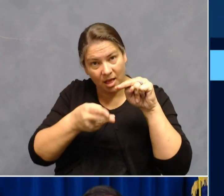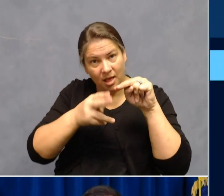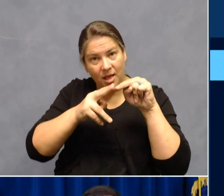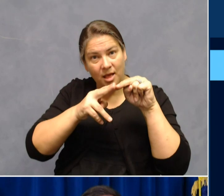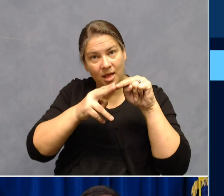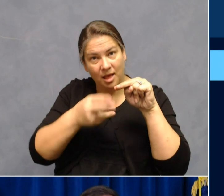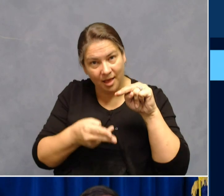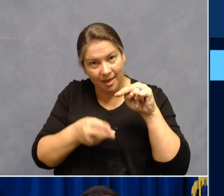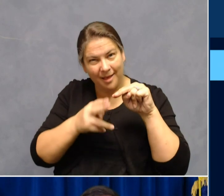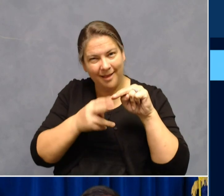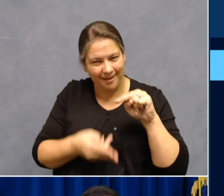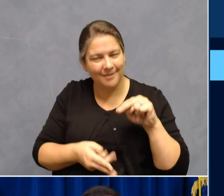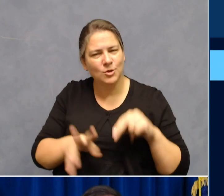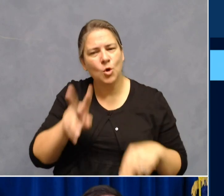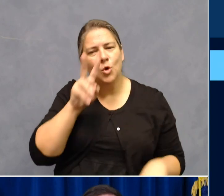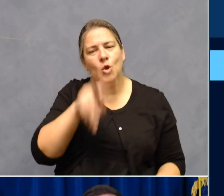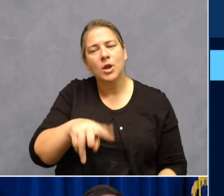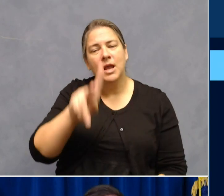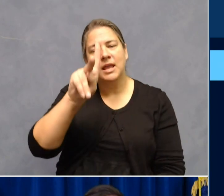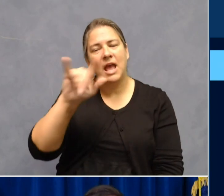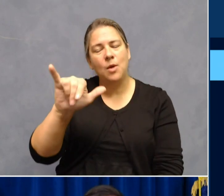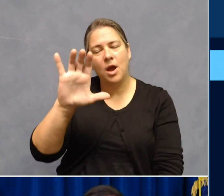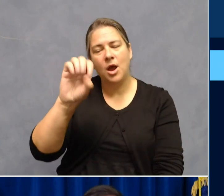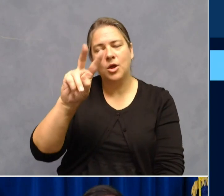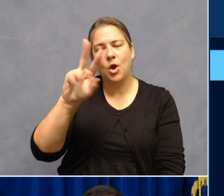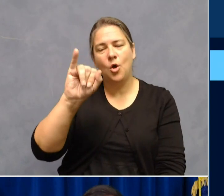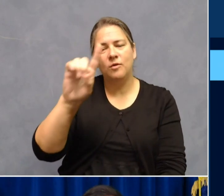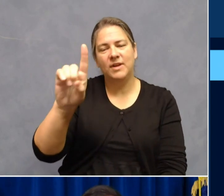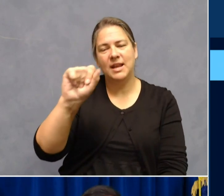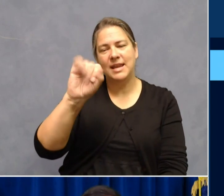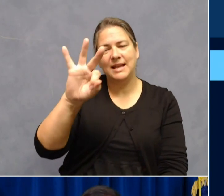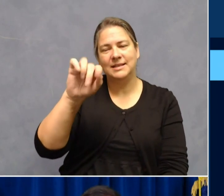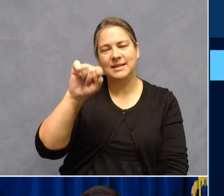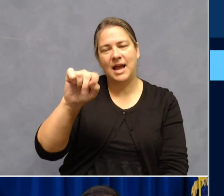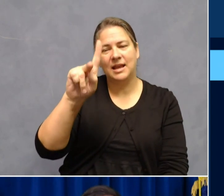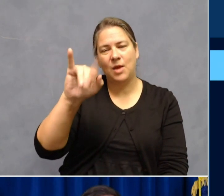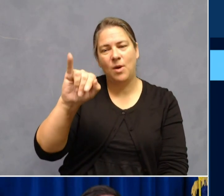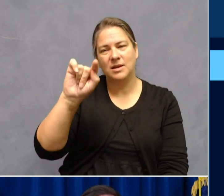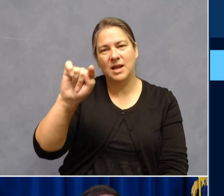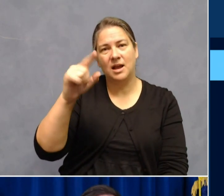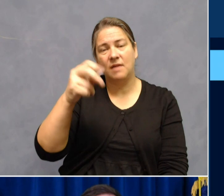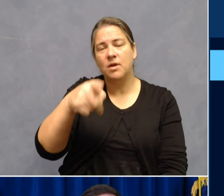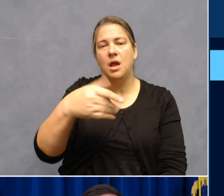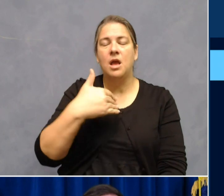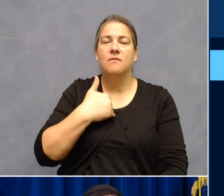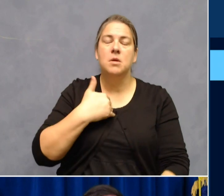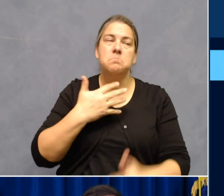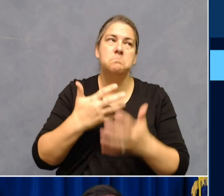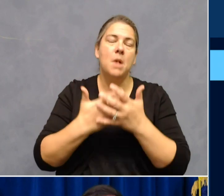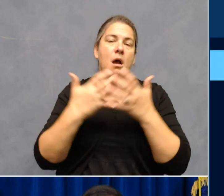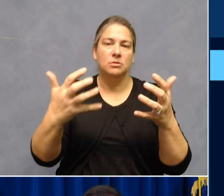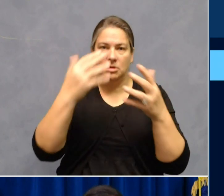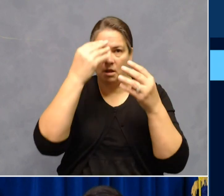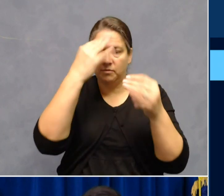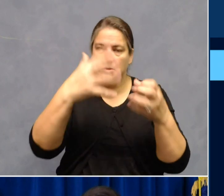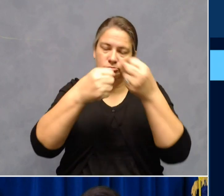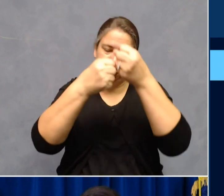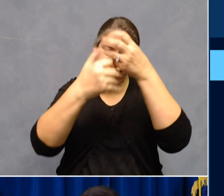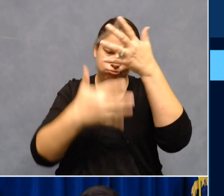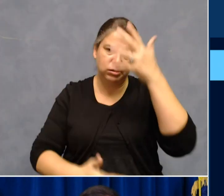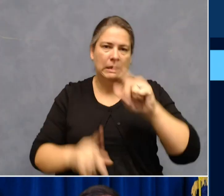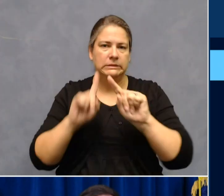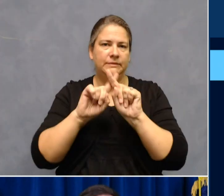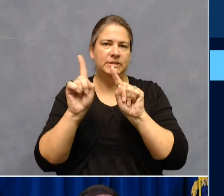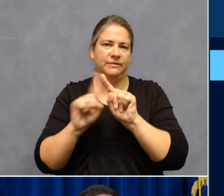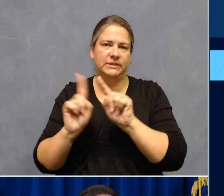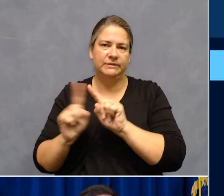kycovid19.ky.gov. That now has significant information on a wide variety of topics, as much information